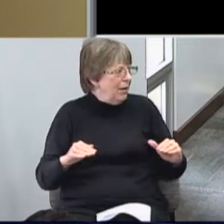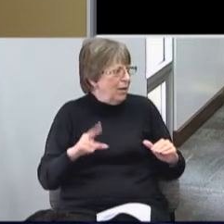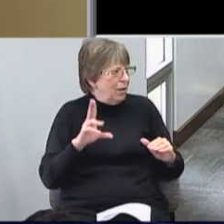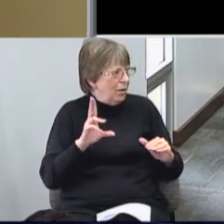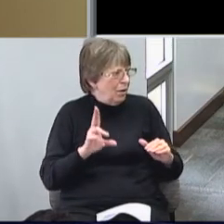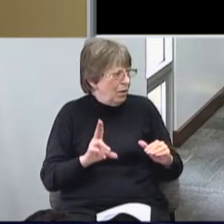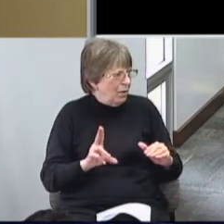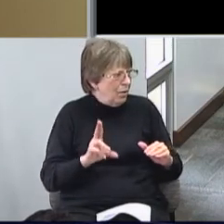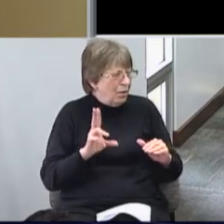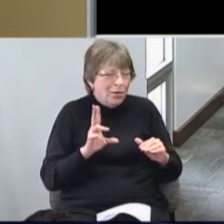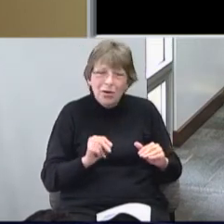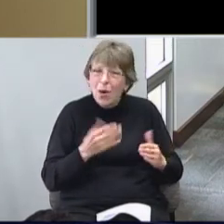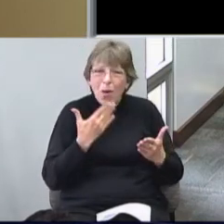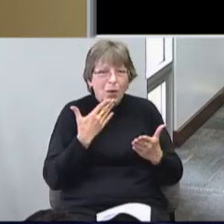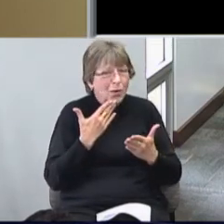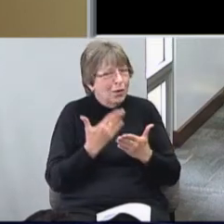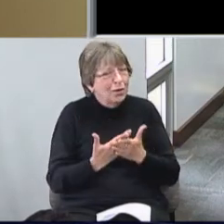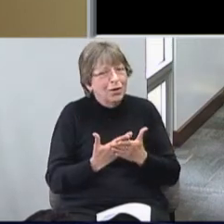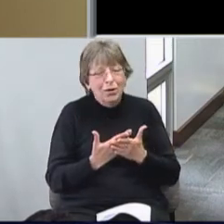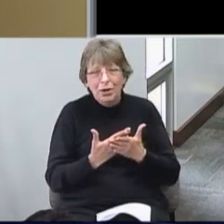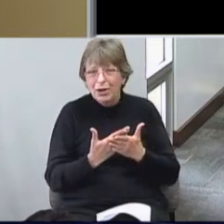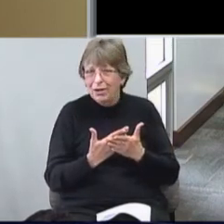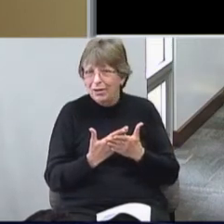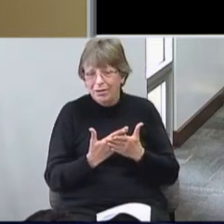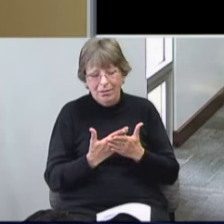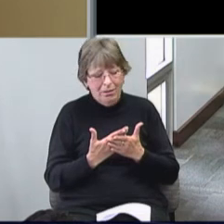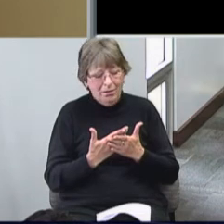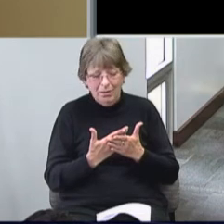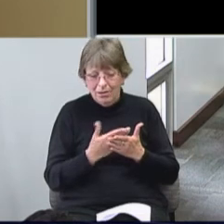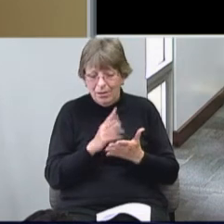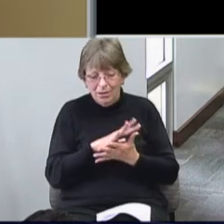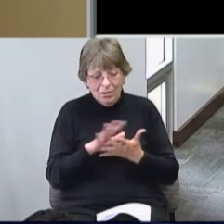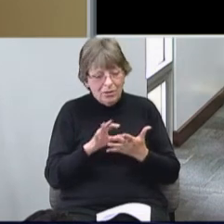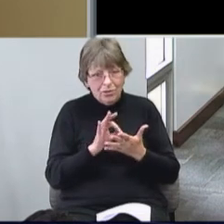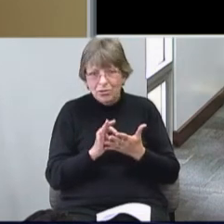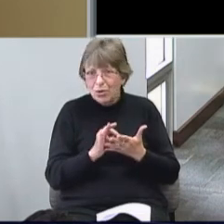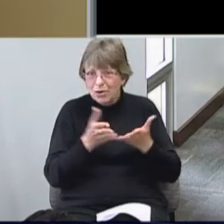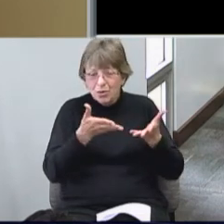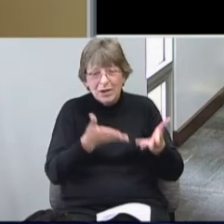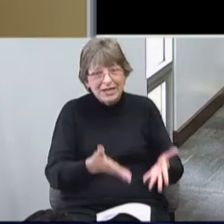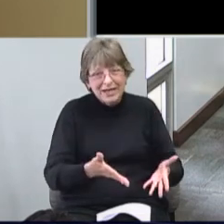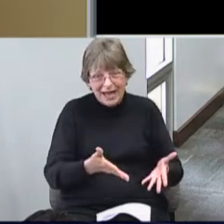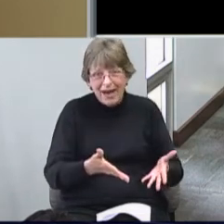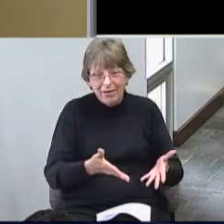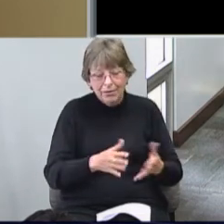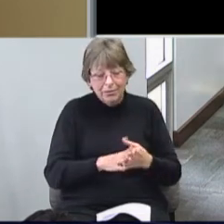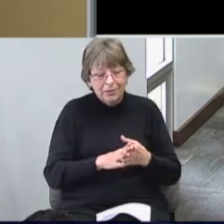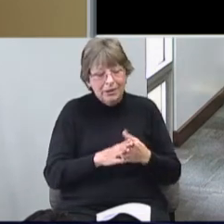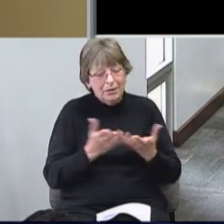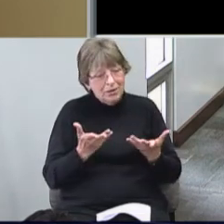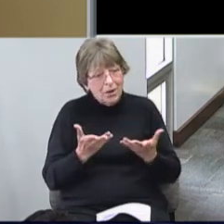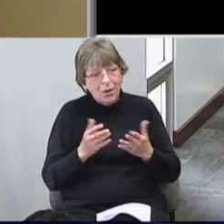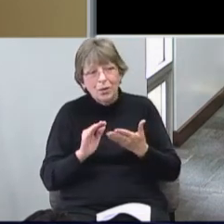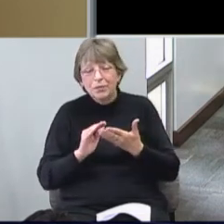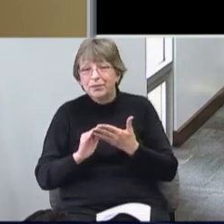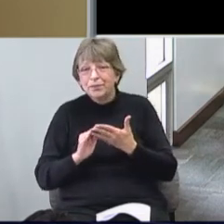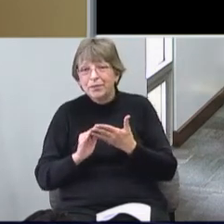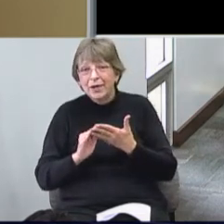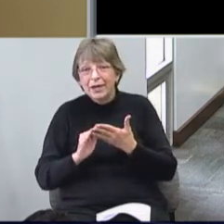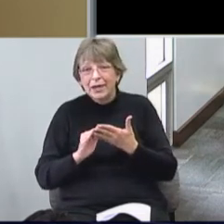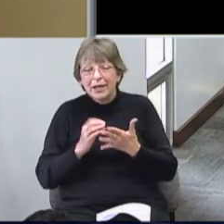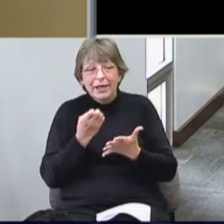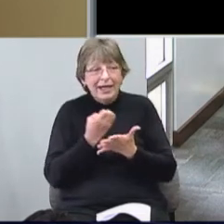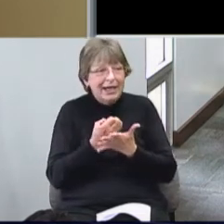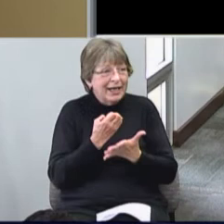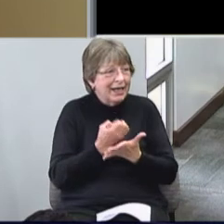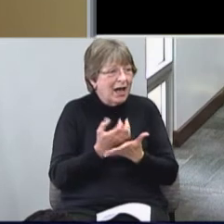feasible alternative to the project. So the City Council is allowed to look at technical, design, economic